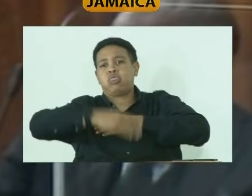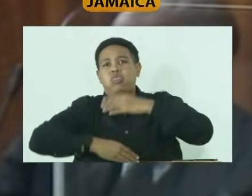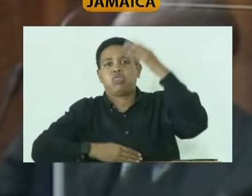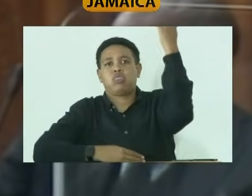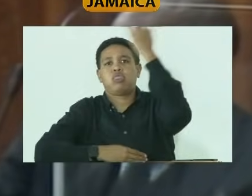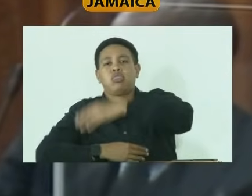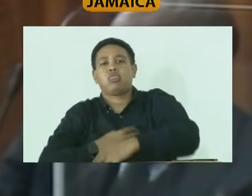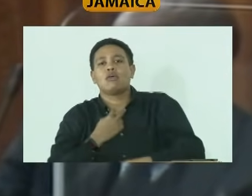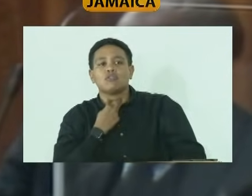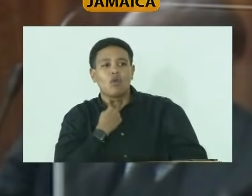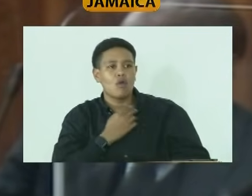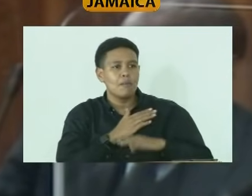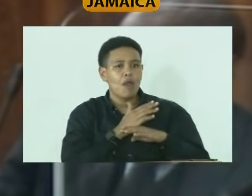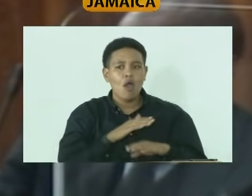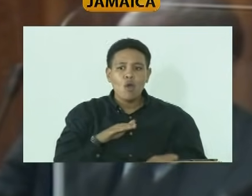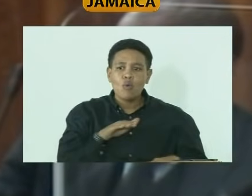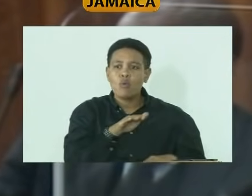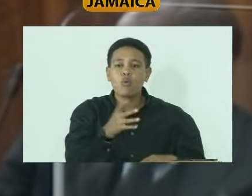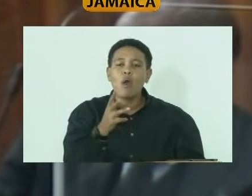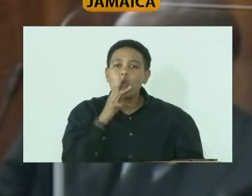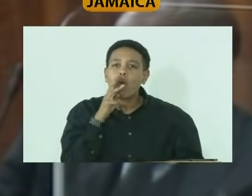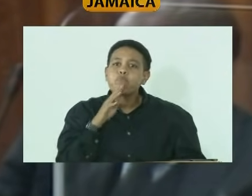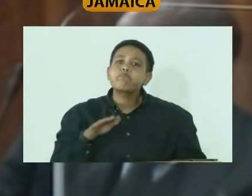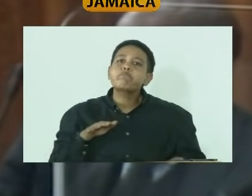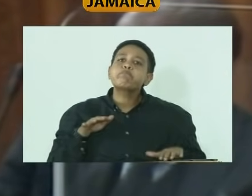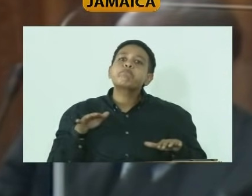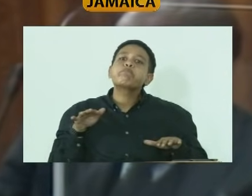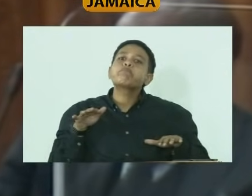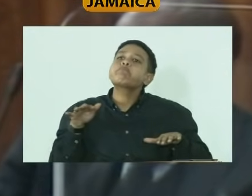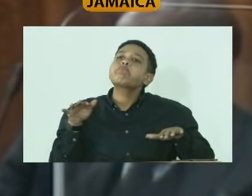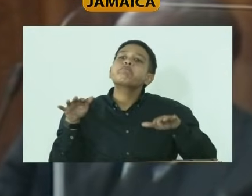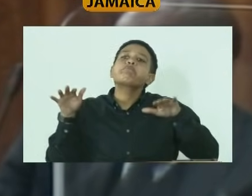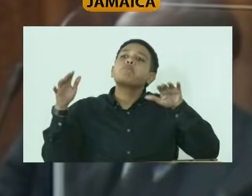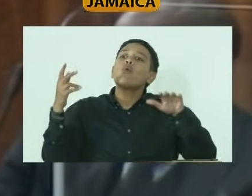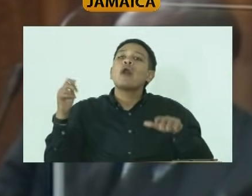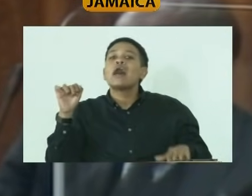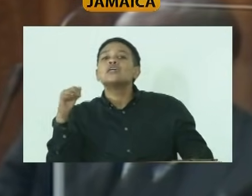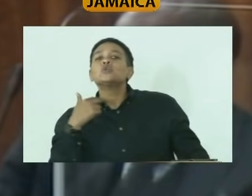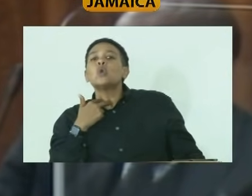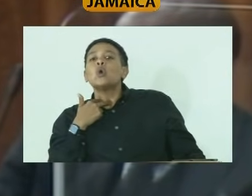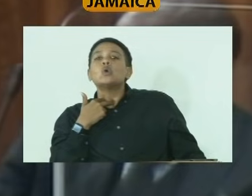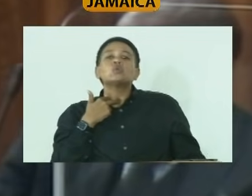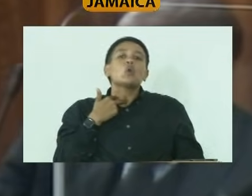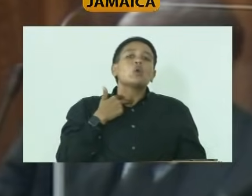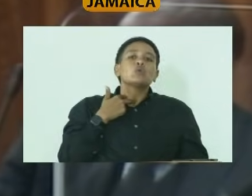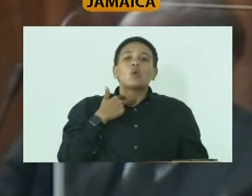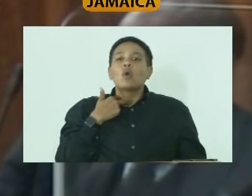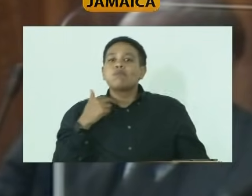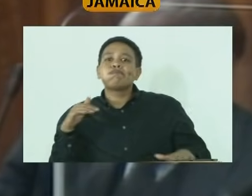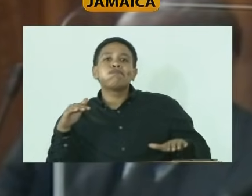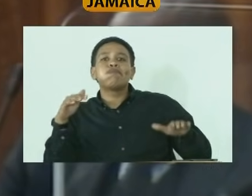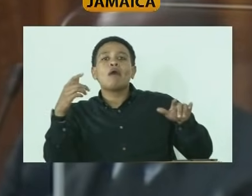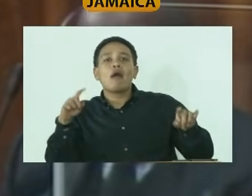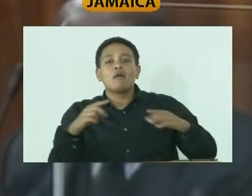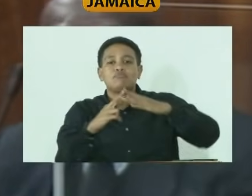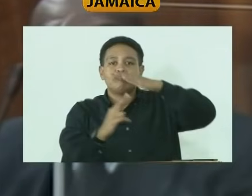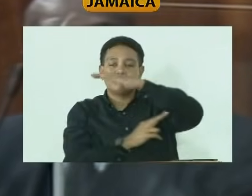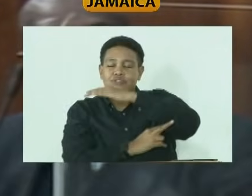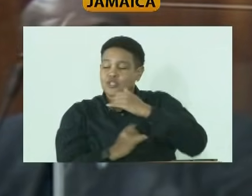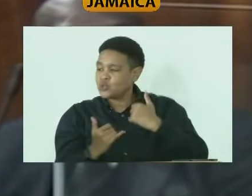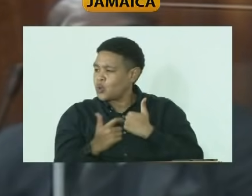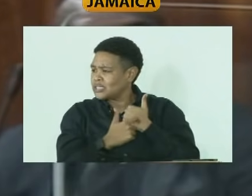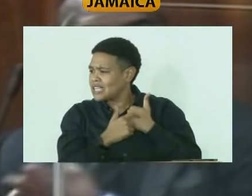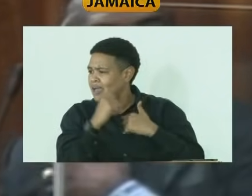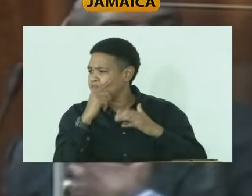the river to overflow its bank, leading to flooding and severe traffic delays and losses. It is high time for the